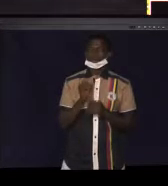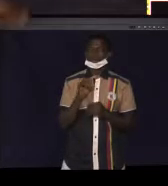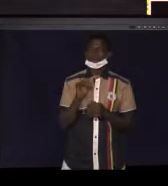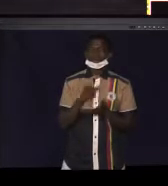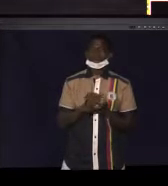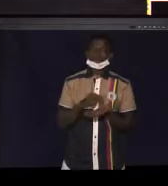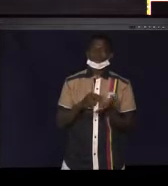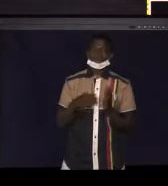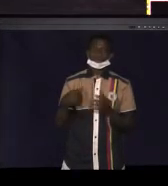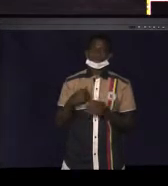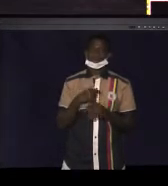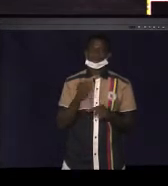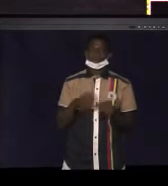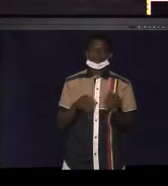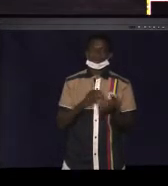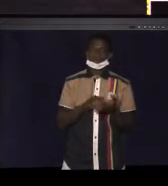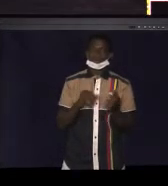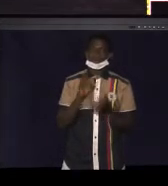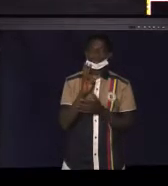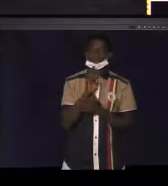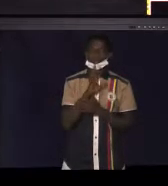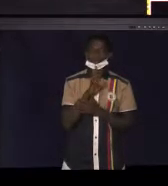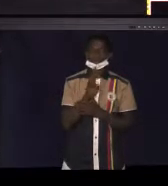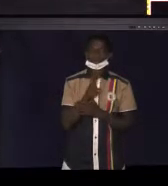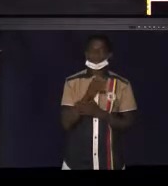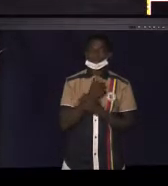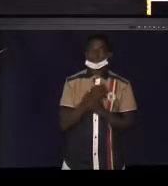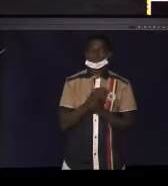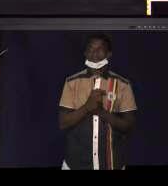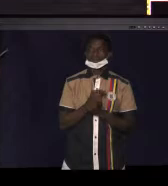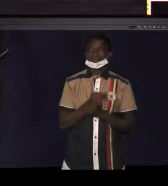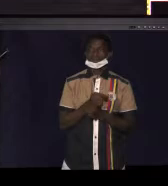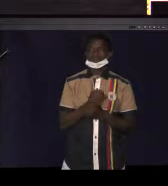752. So that means that we cannot subtract 752